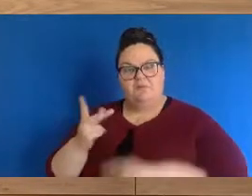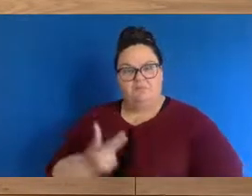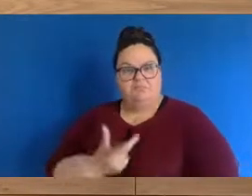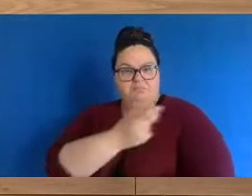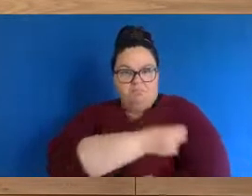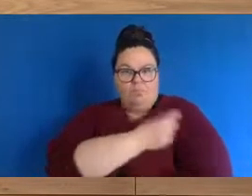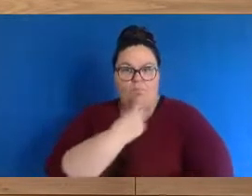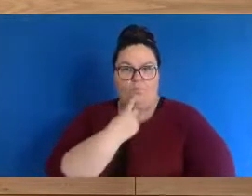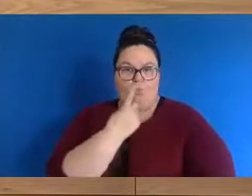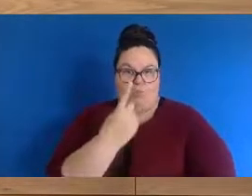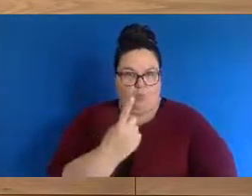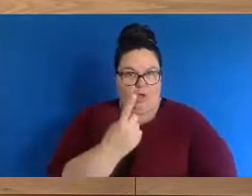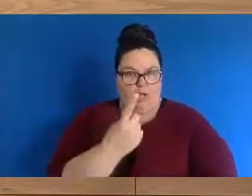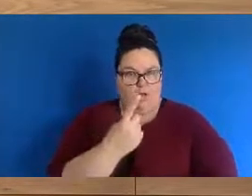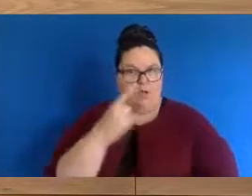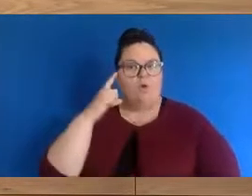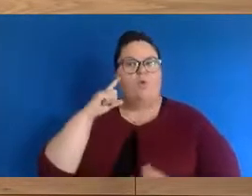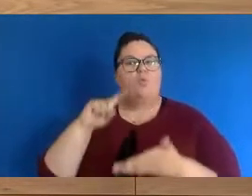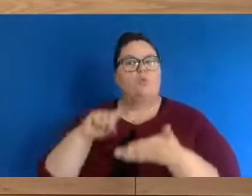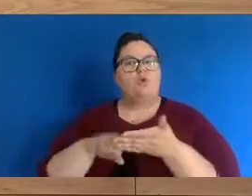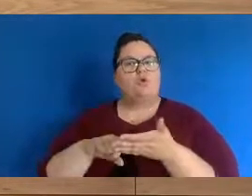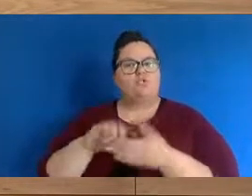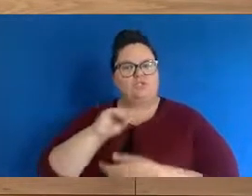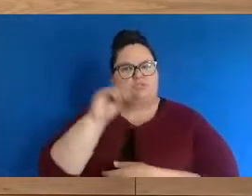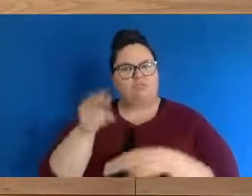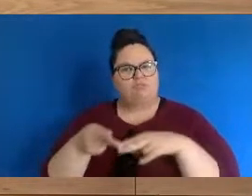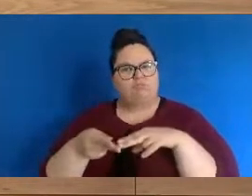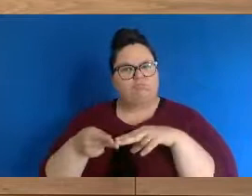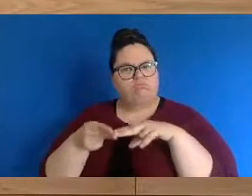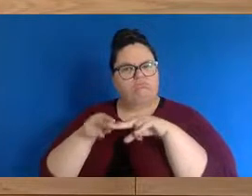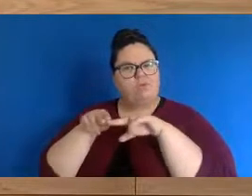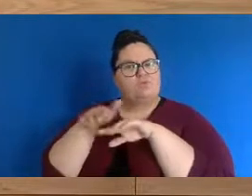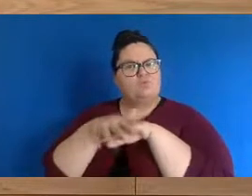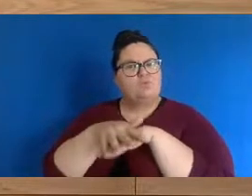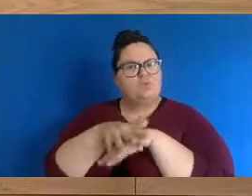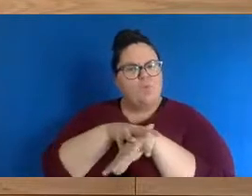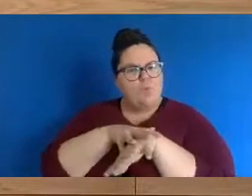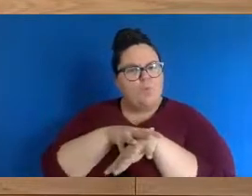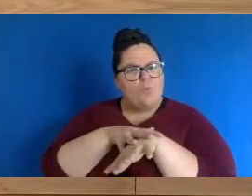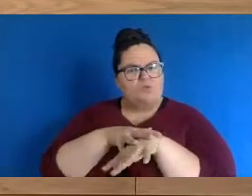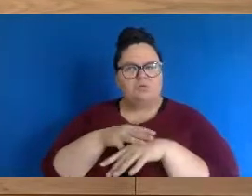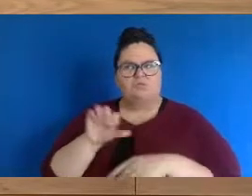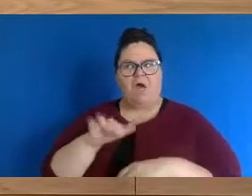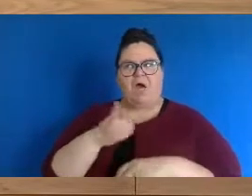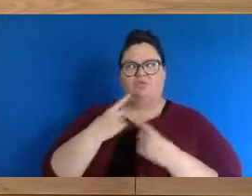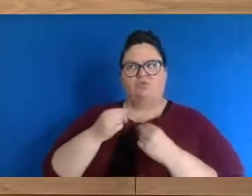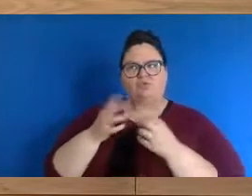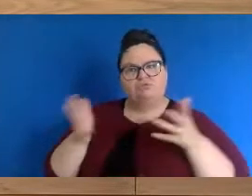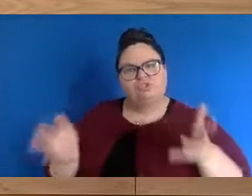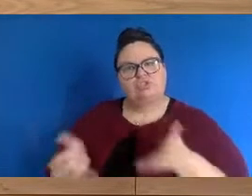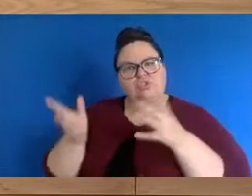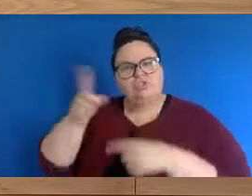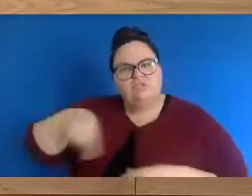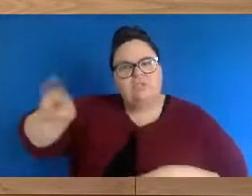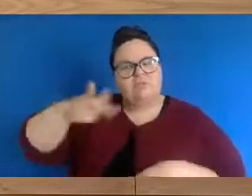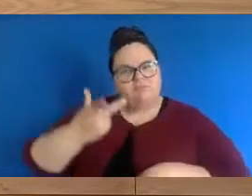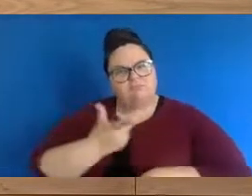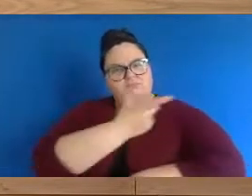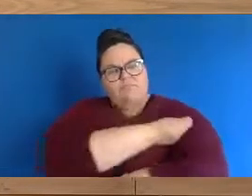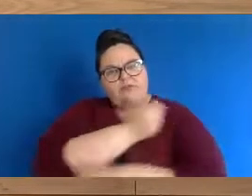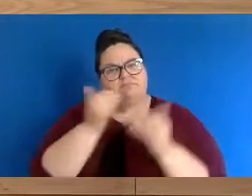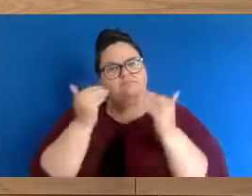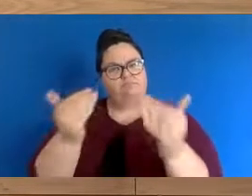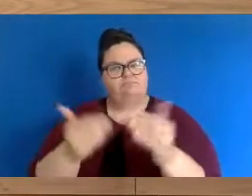dose, the rate is not increasing quickly. So what else can we do to encourage New Brunswickers to get vaccinated for their